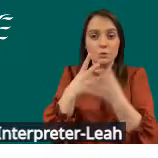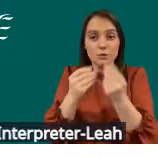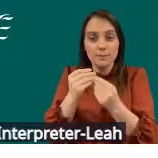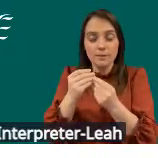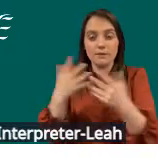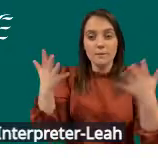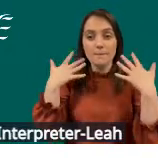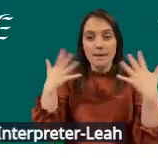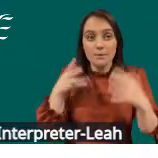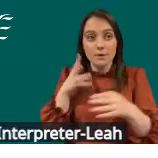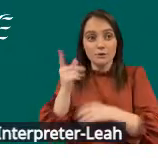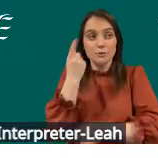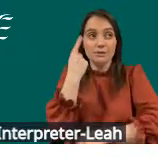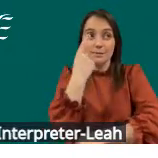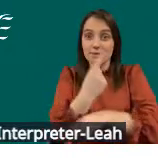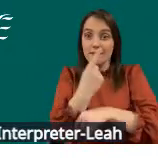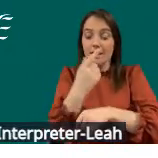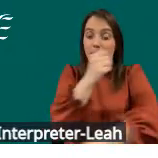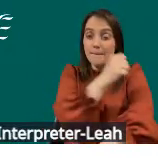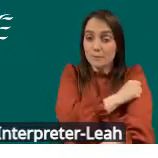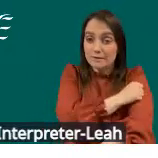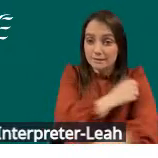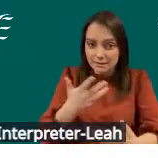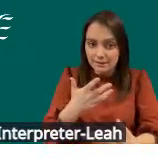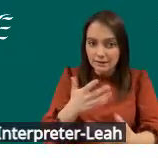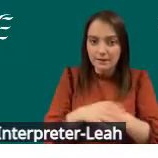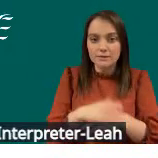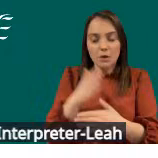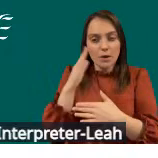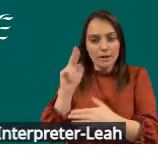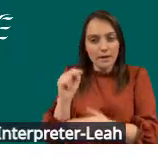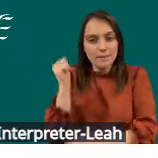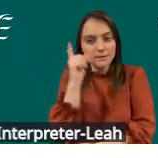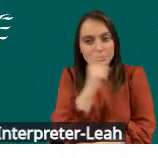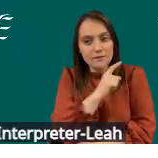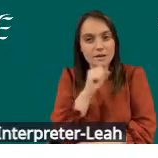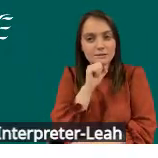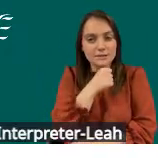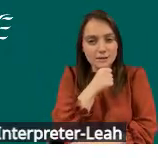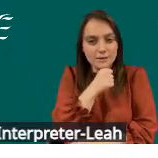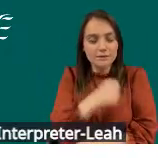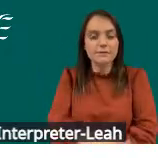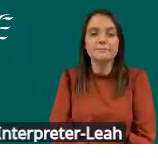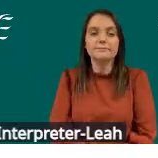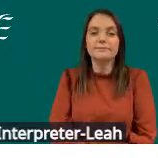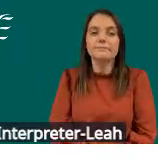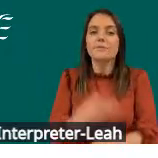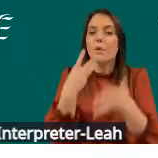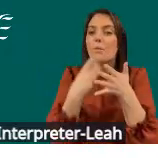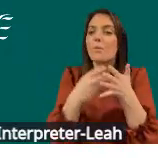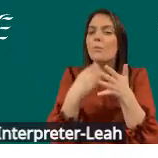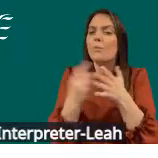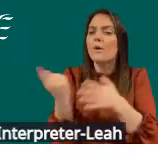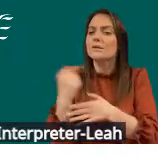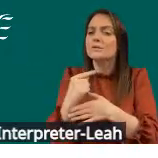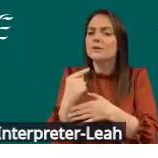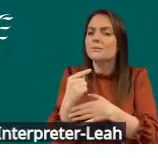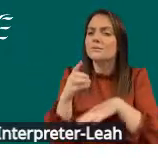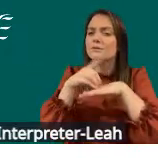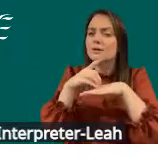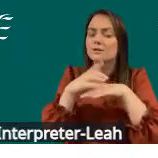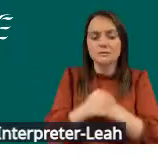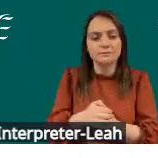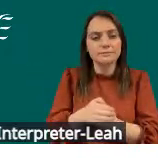where you'll find me. So it can be very, very difficult and very, very serious. So when do women come? So everyone knows that, from